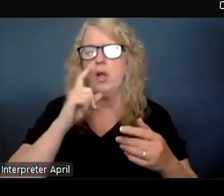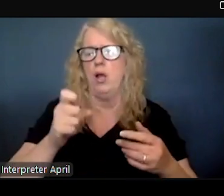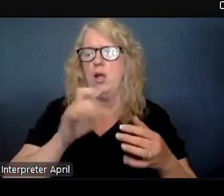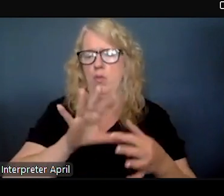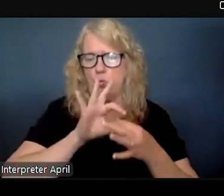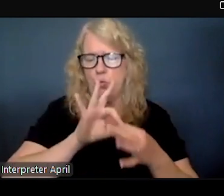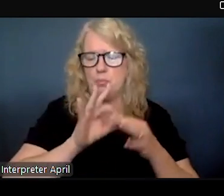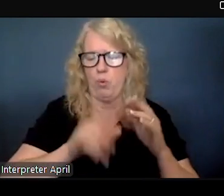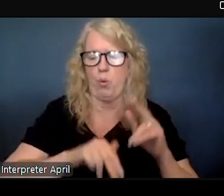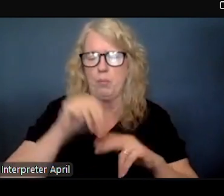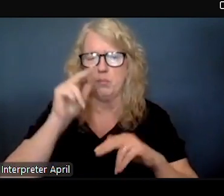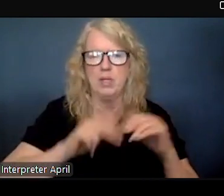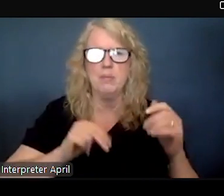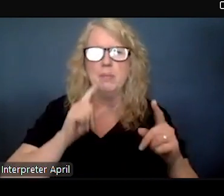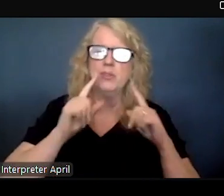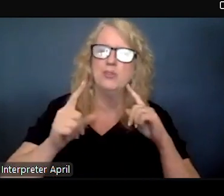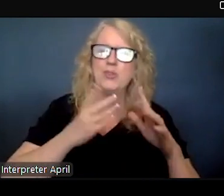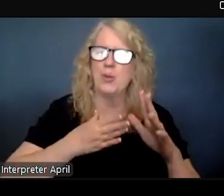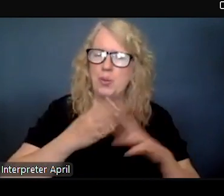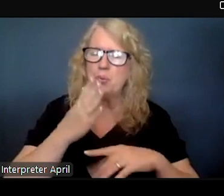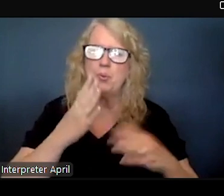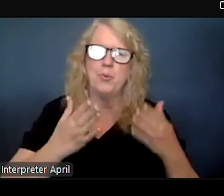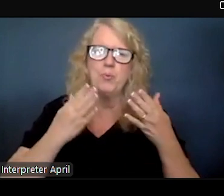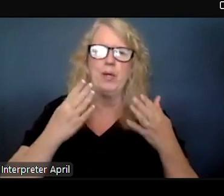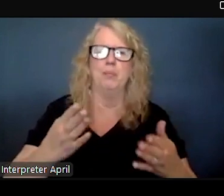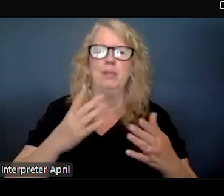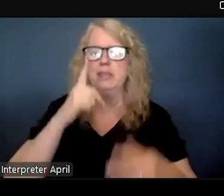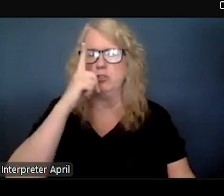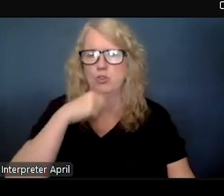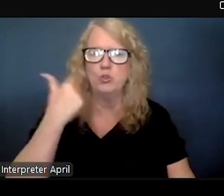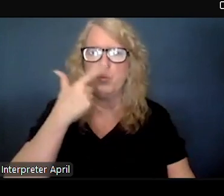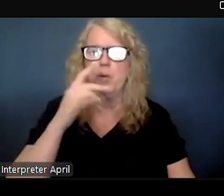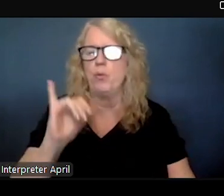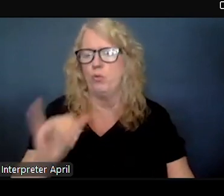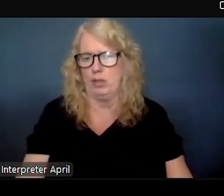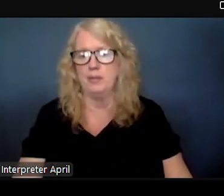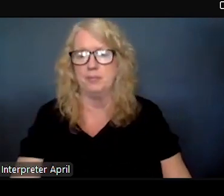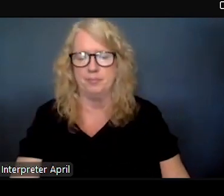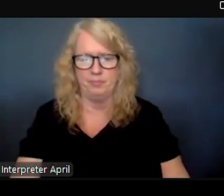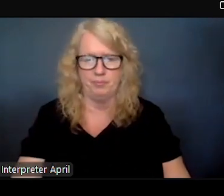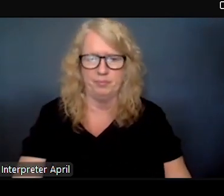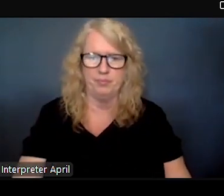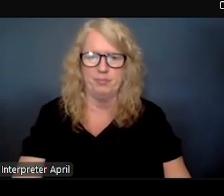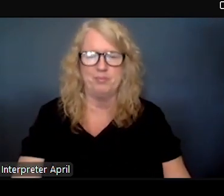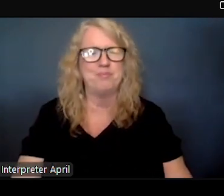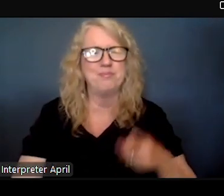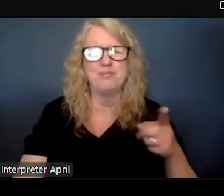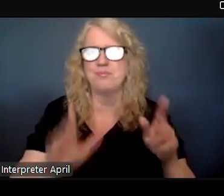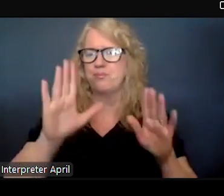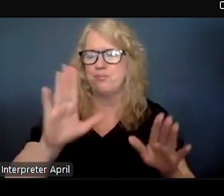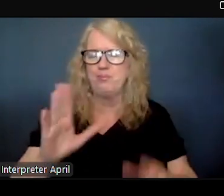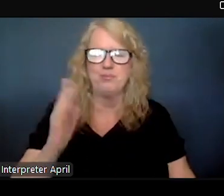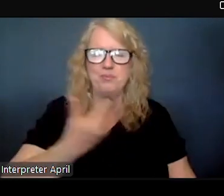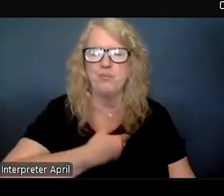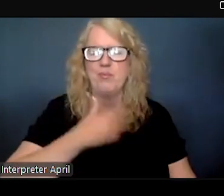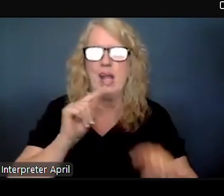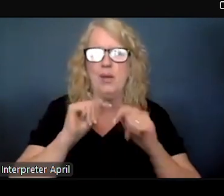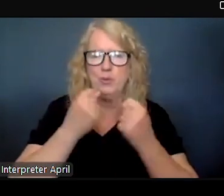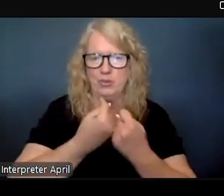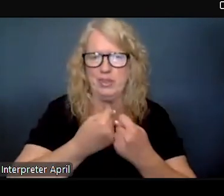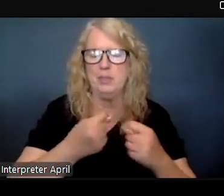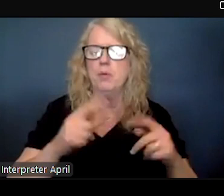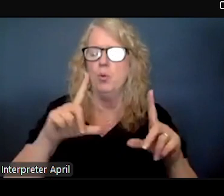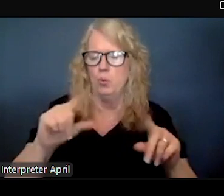and helping talk through those recommendations and what that might look like. That's great. Yeah, our teams, we